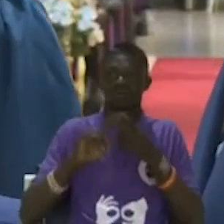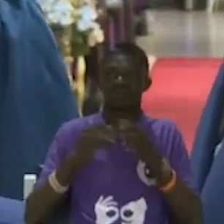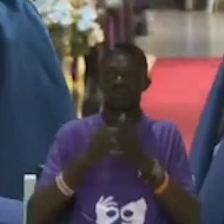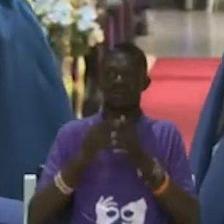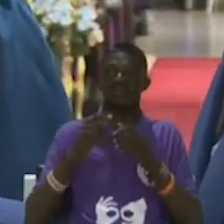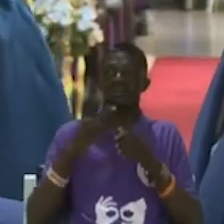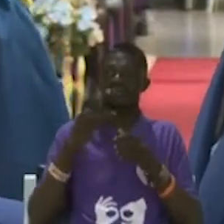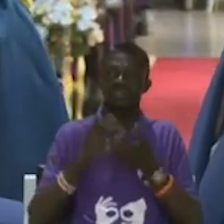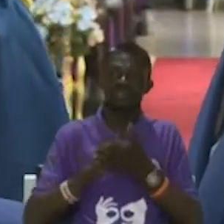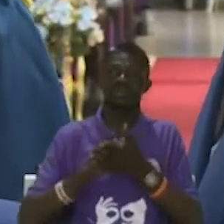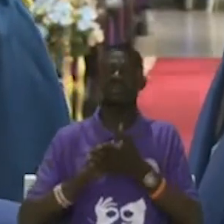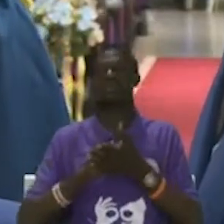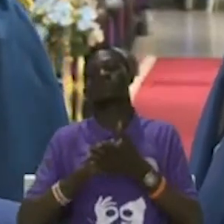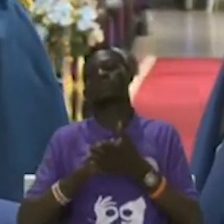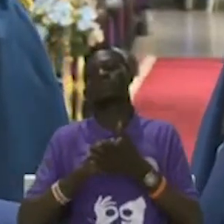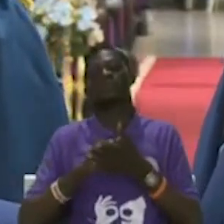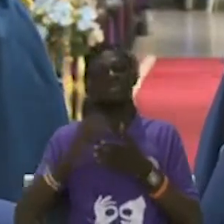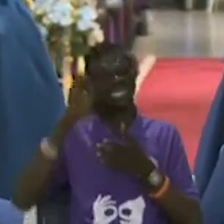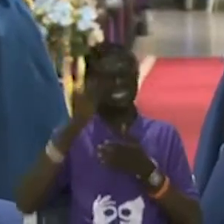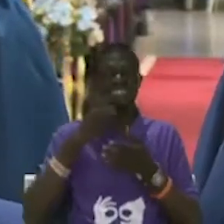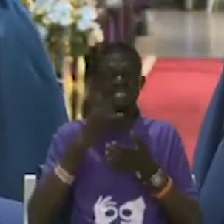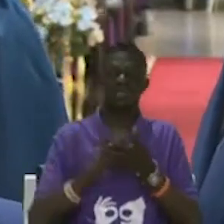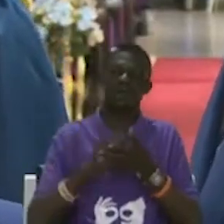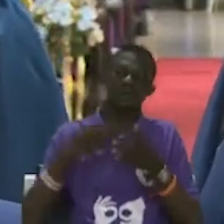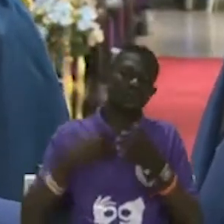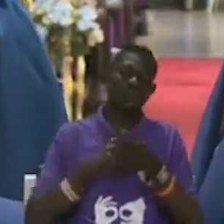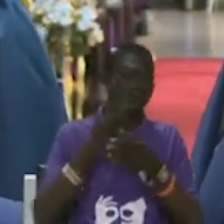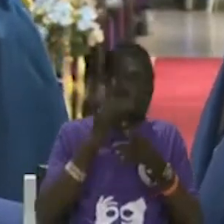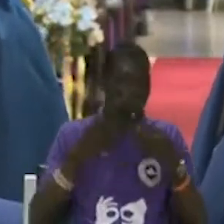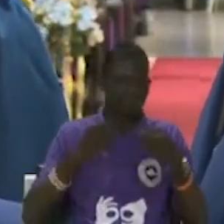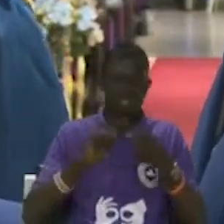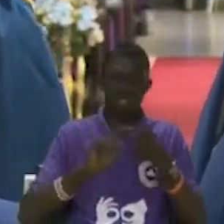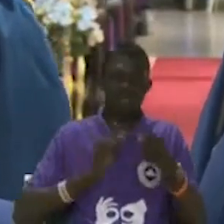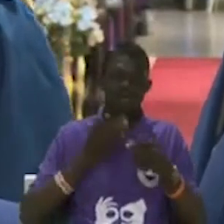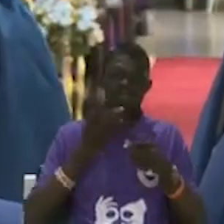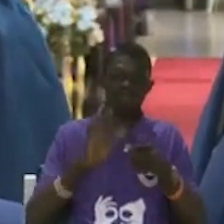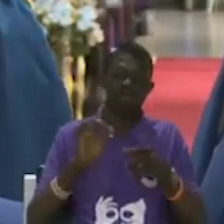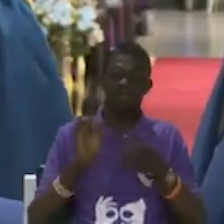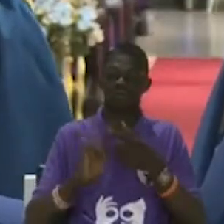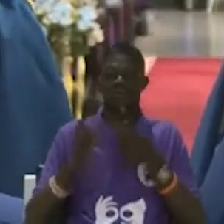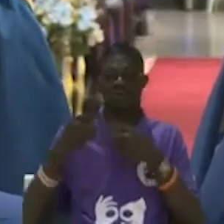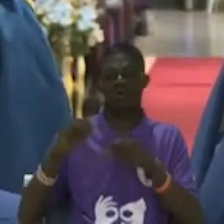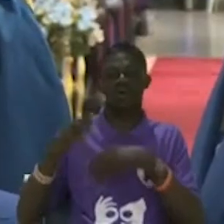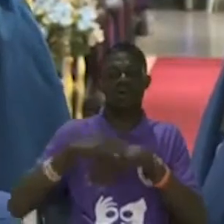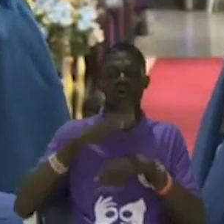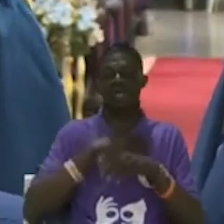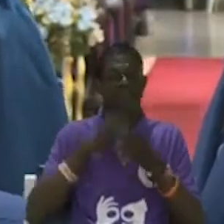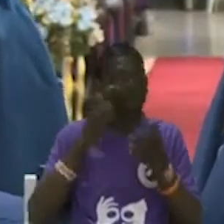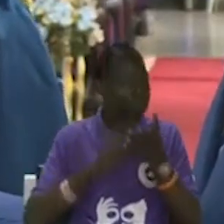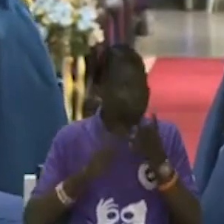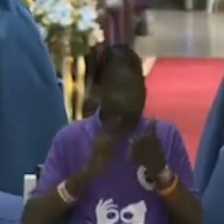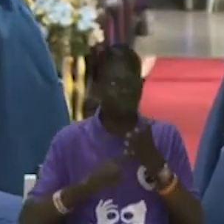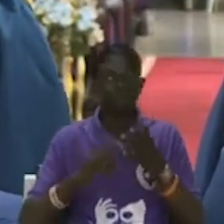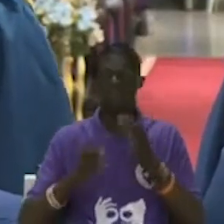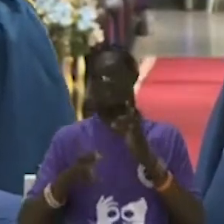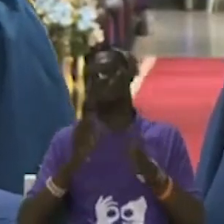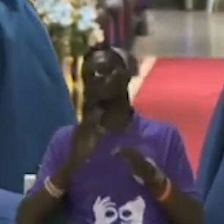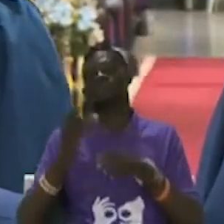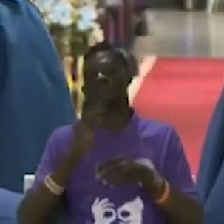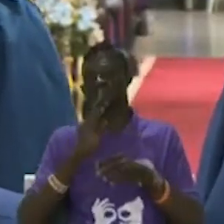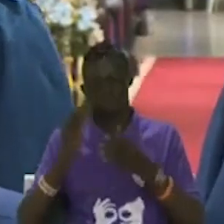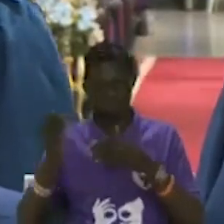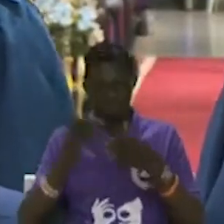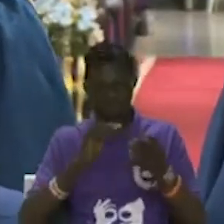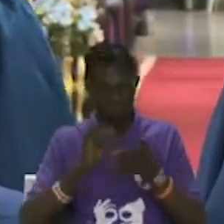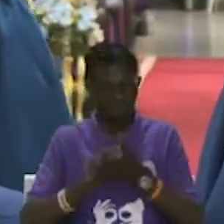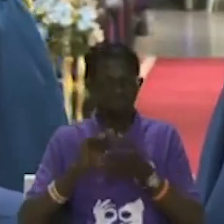it. He said we will try our luck to go back in and check if we can bring out